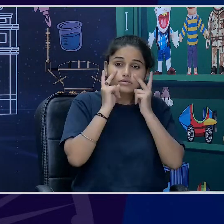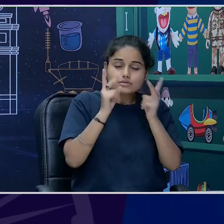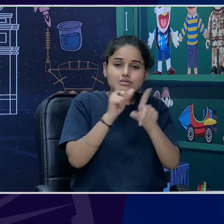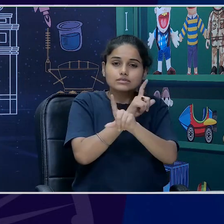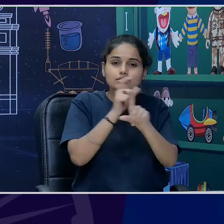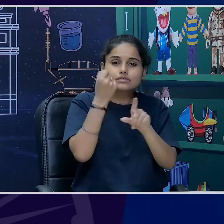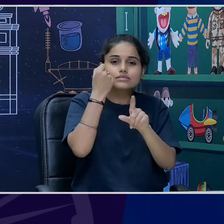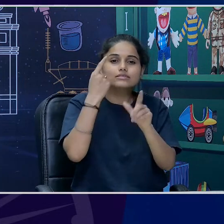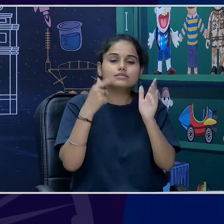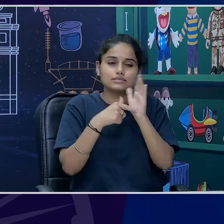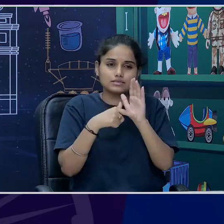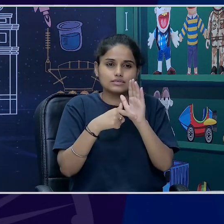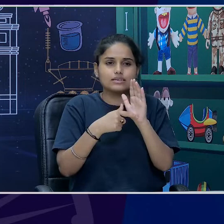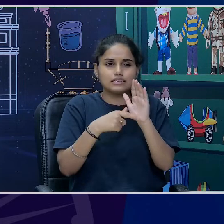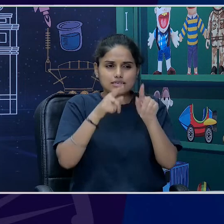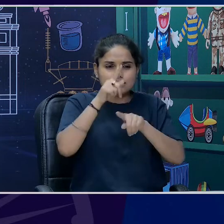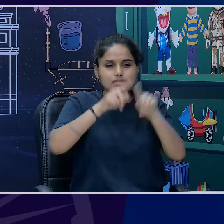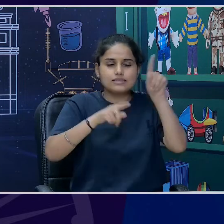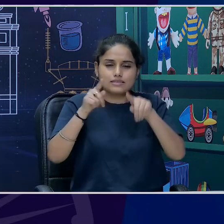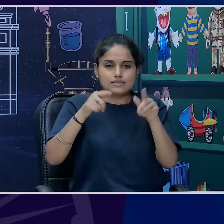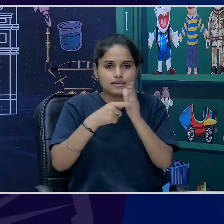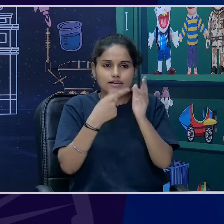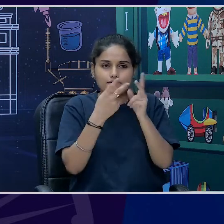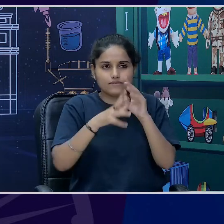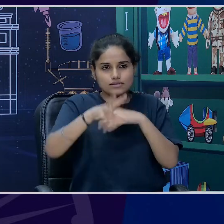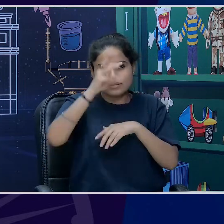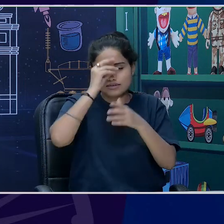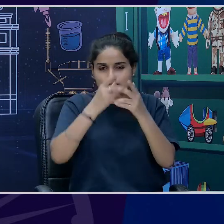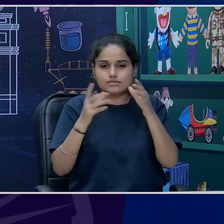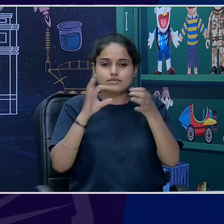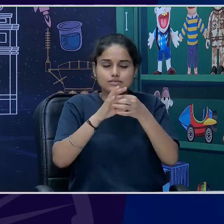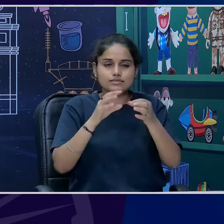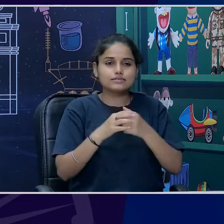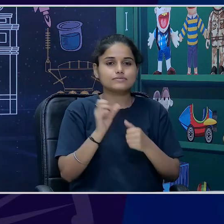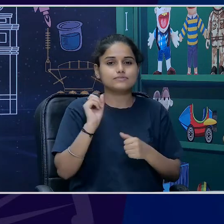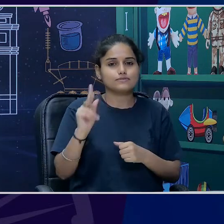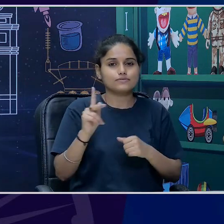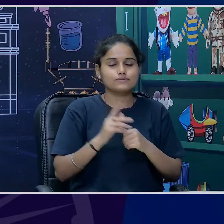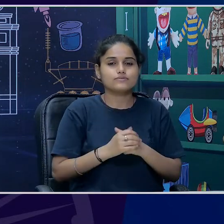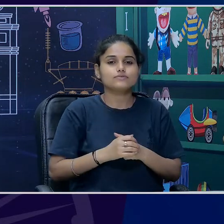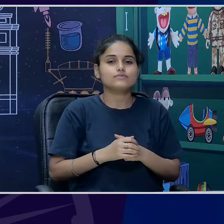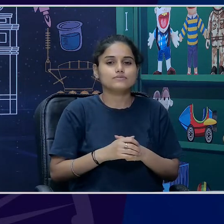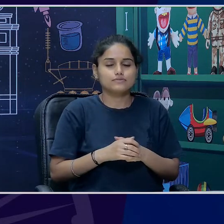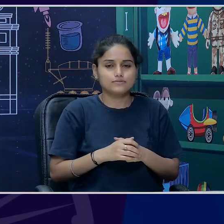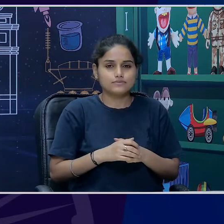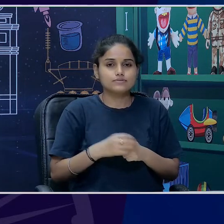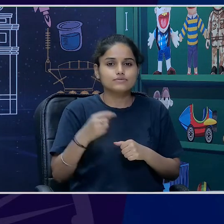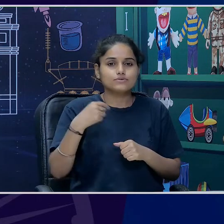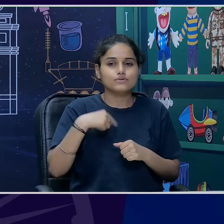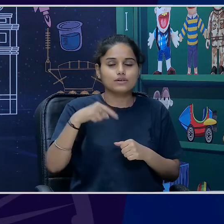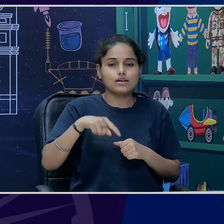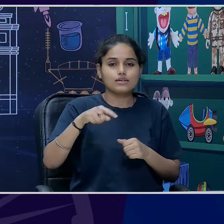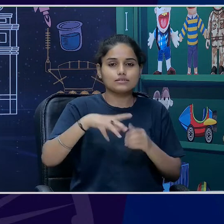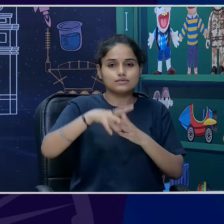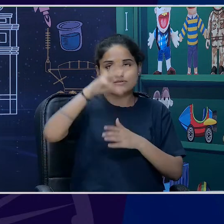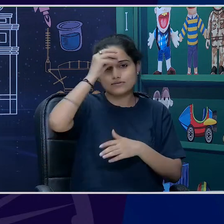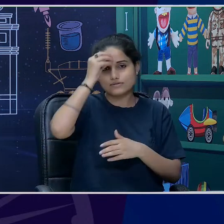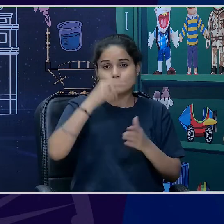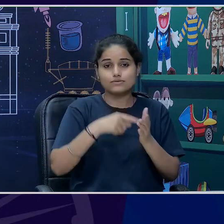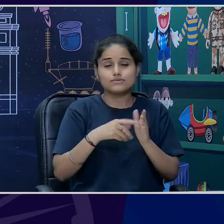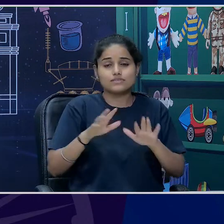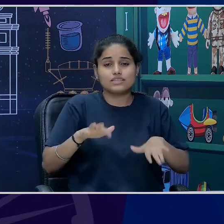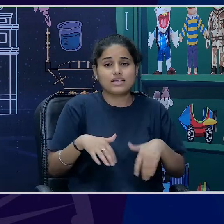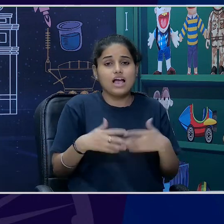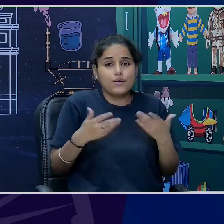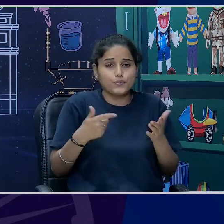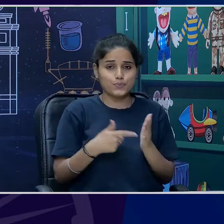the need of diverse learners through this. Okay, so we have learned today in this session that how